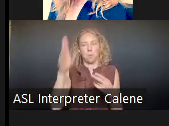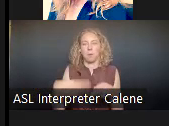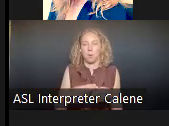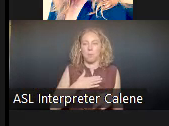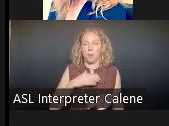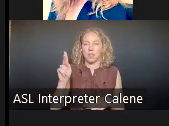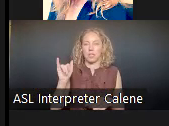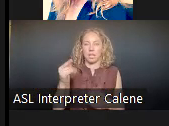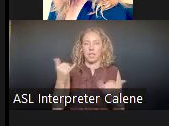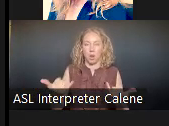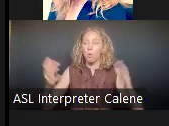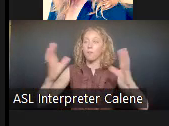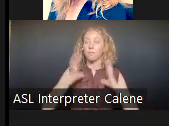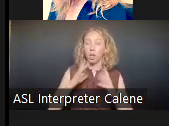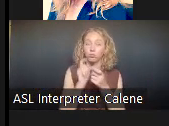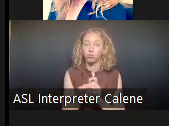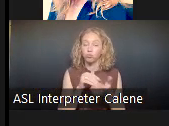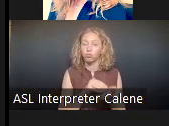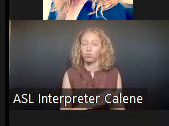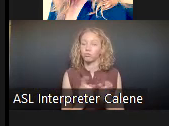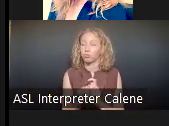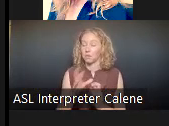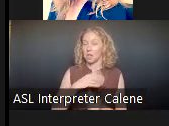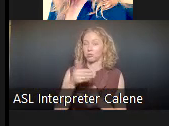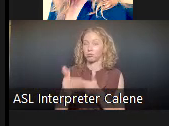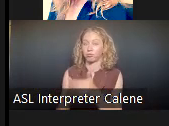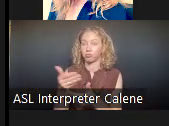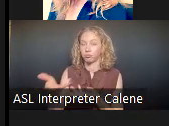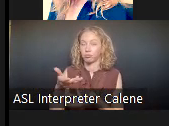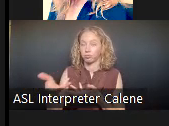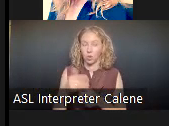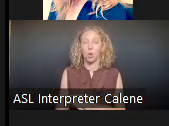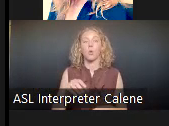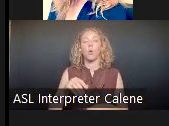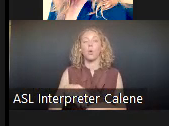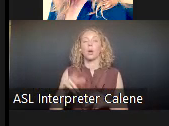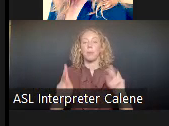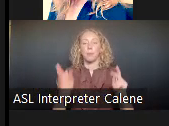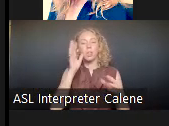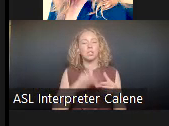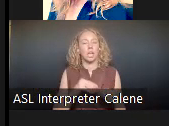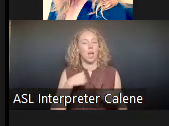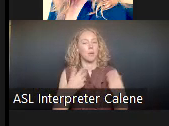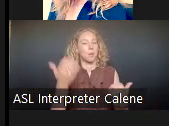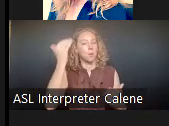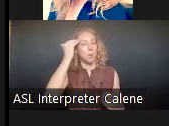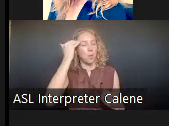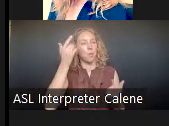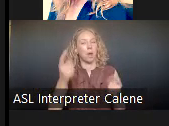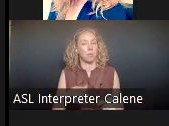we can engage with them. Survivors can also opt in and say, hey, I want to know what happened to my kit.